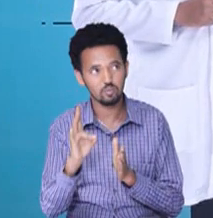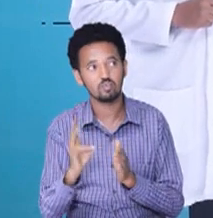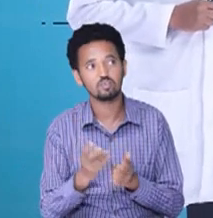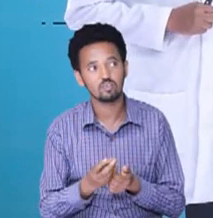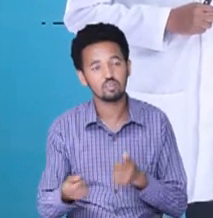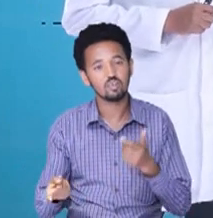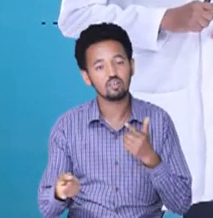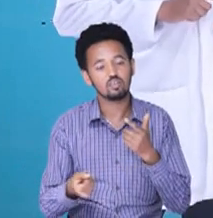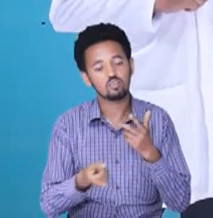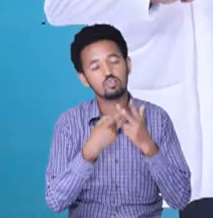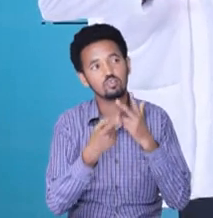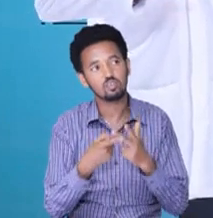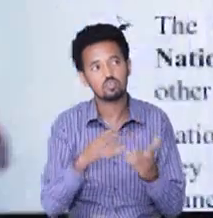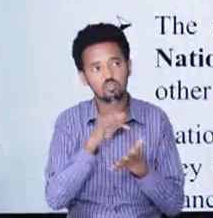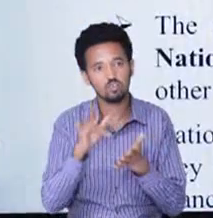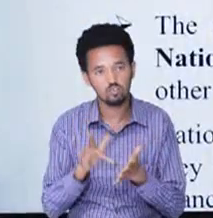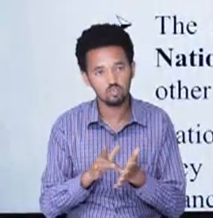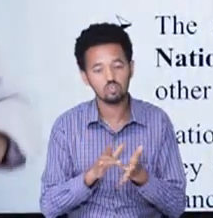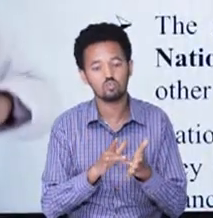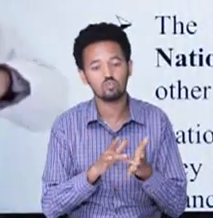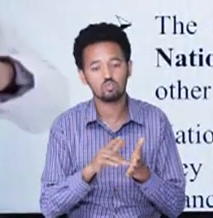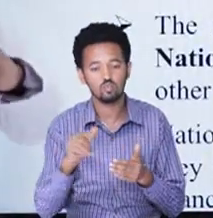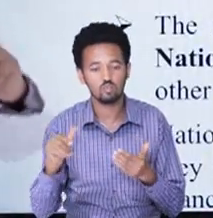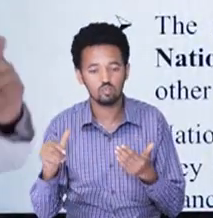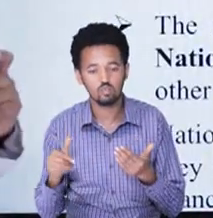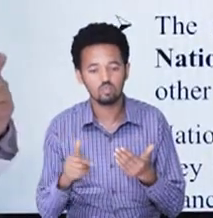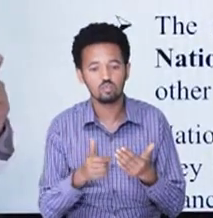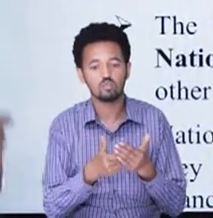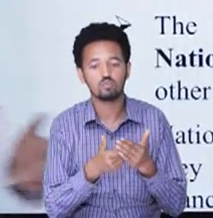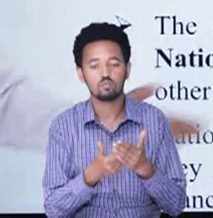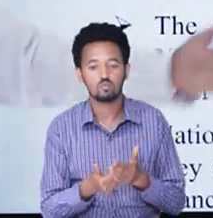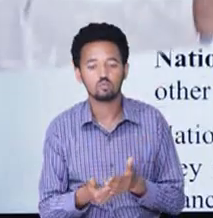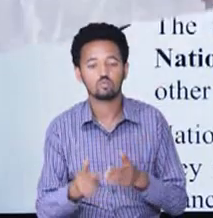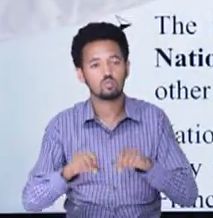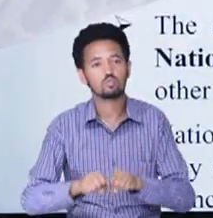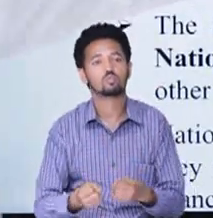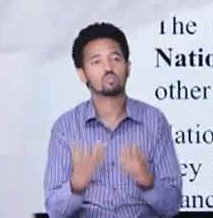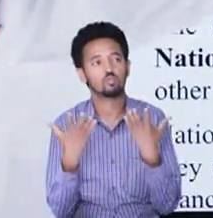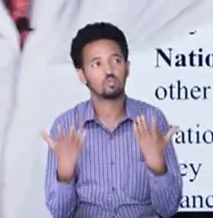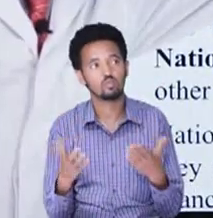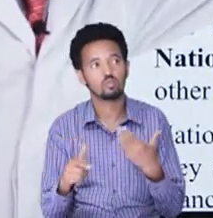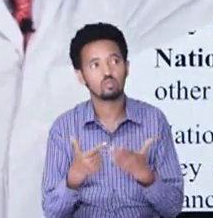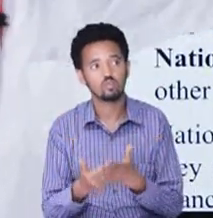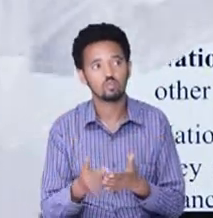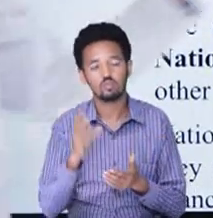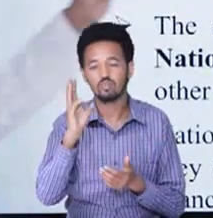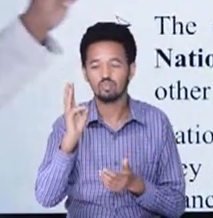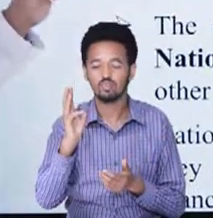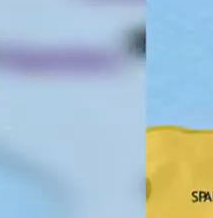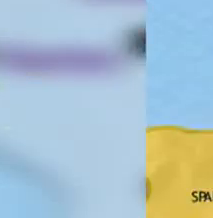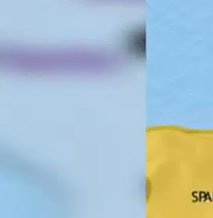1789, the third state passed a resolution because the third state consisted about 96%